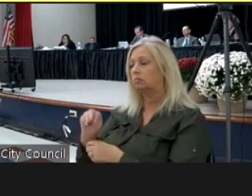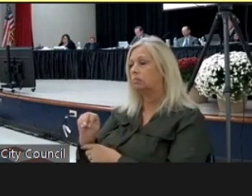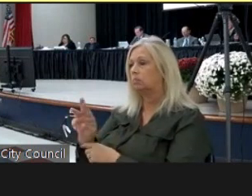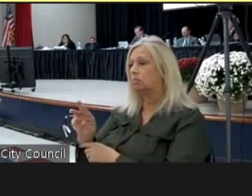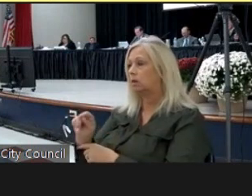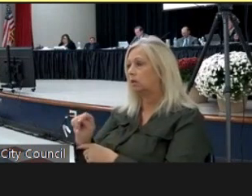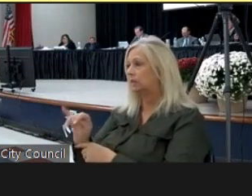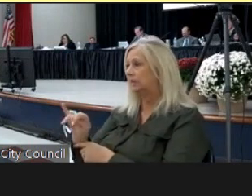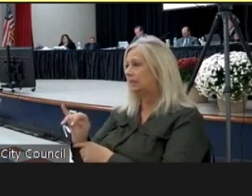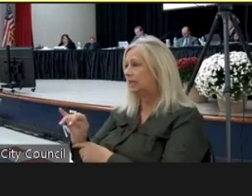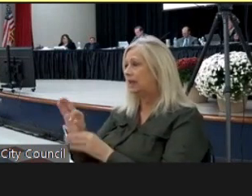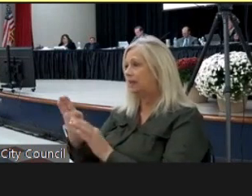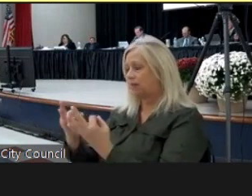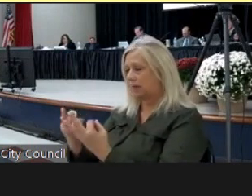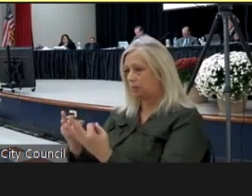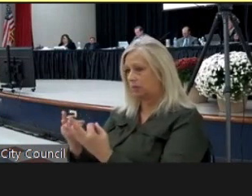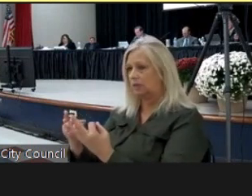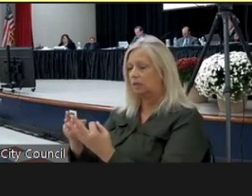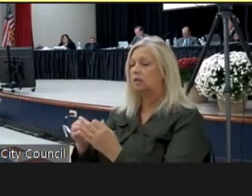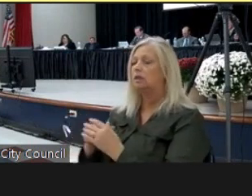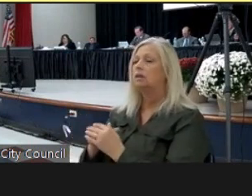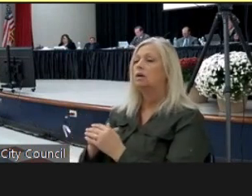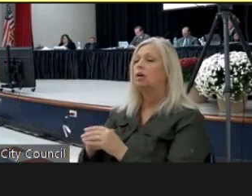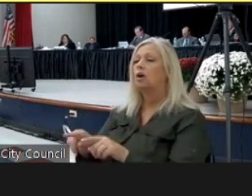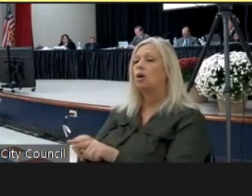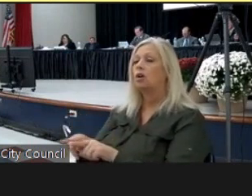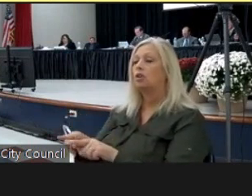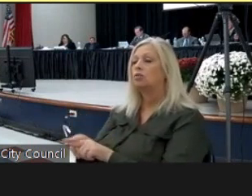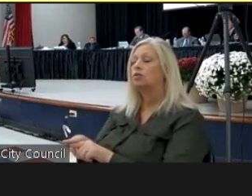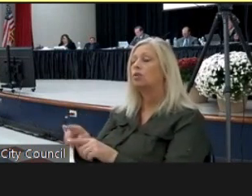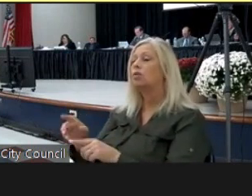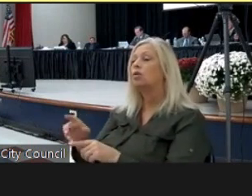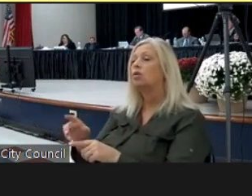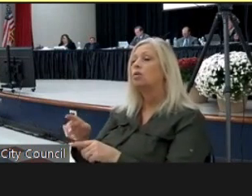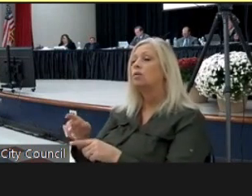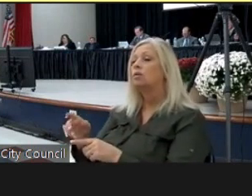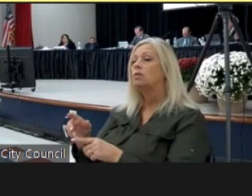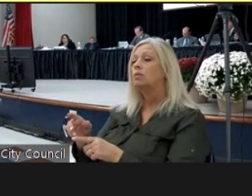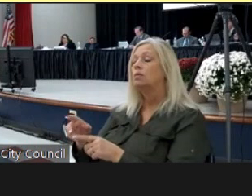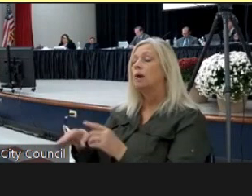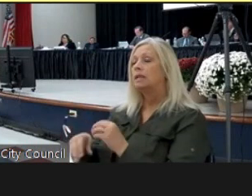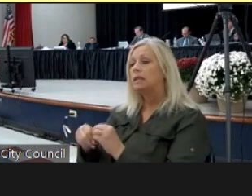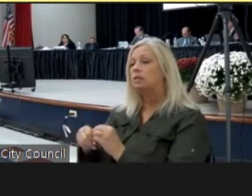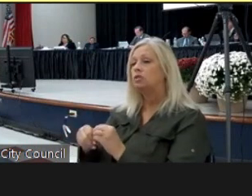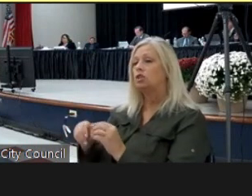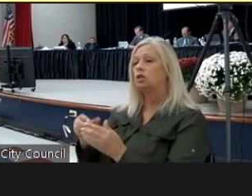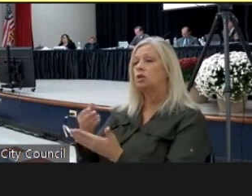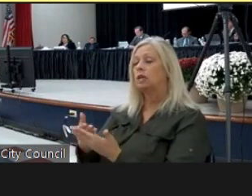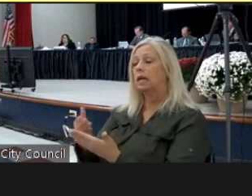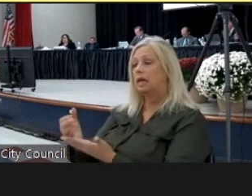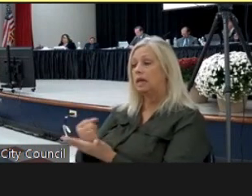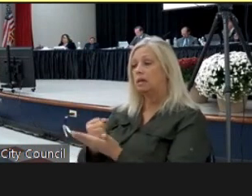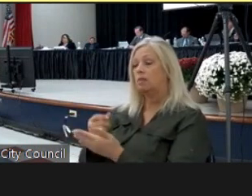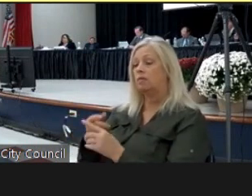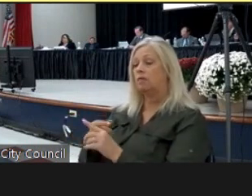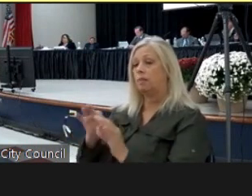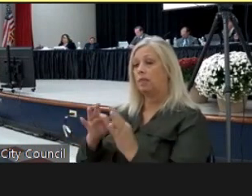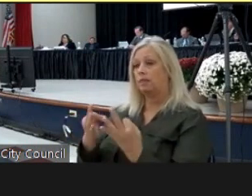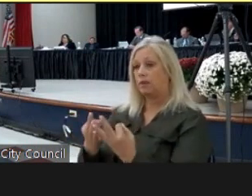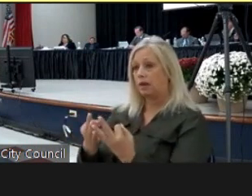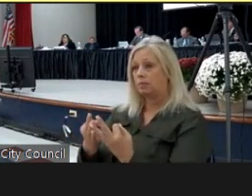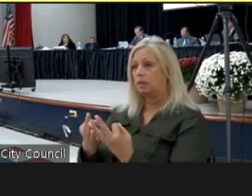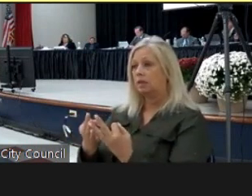complexes. It also provides additional income from the owner of the property that could potentially be the difference in being